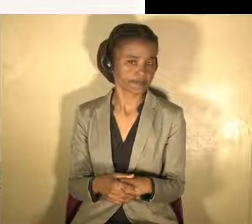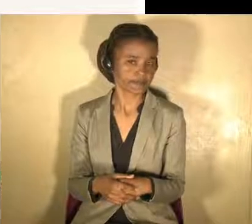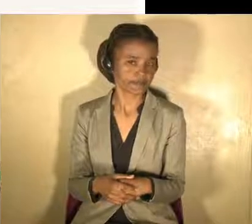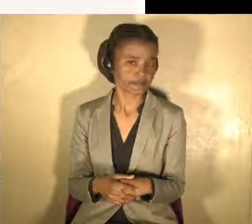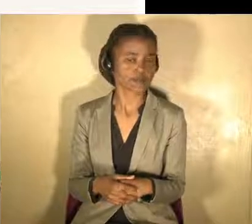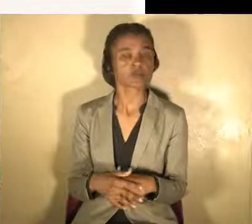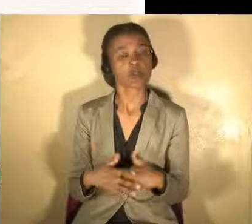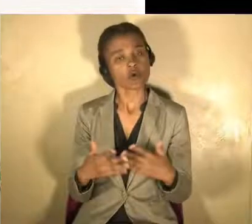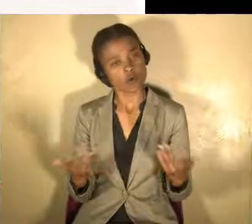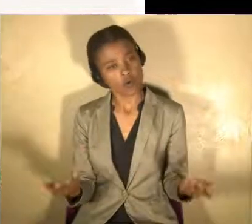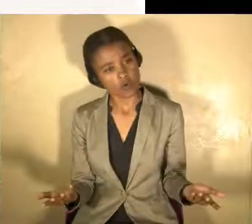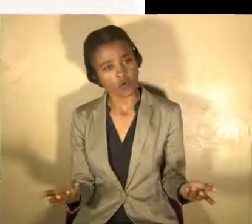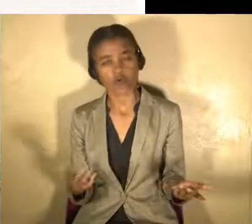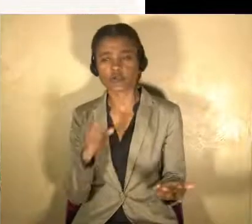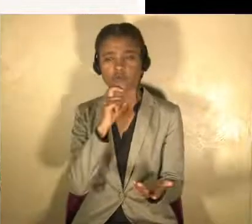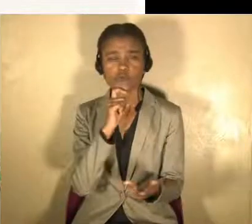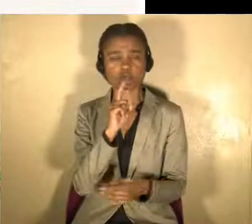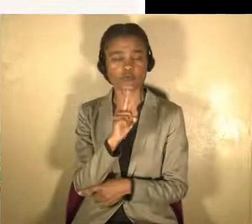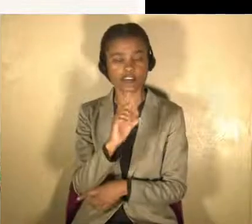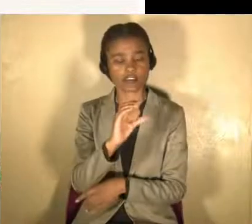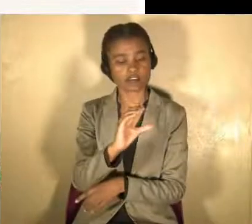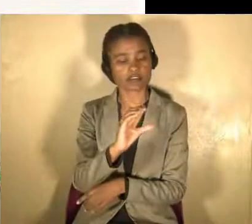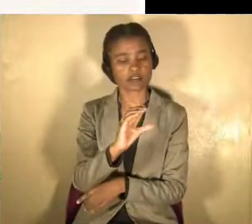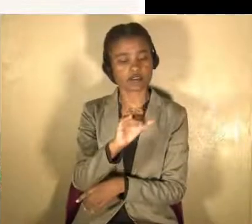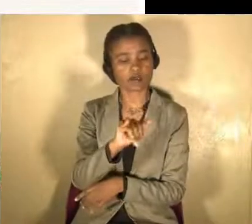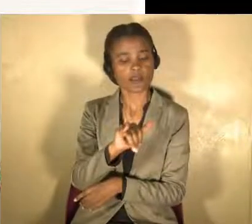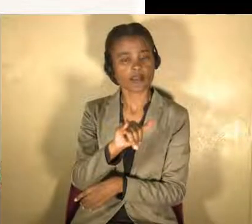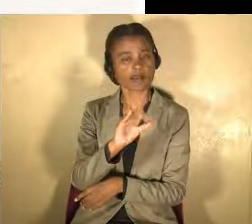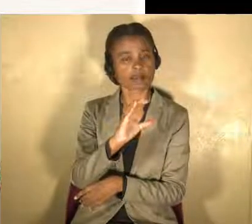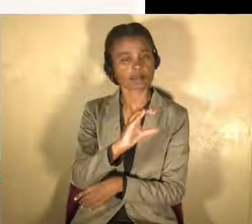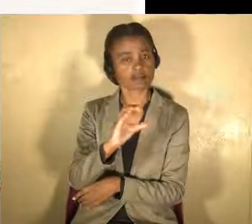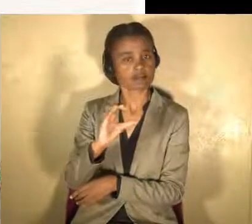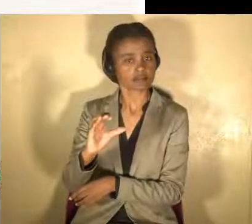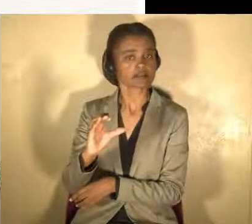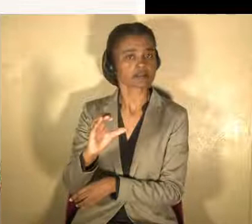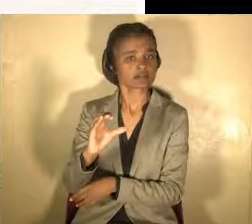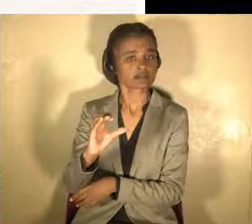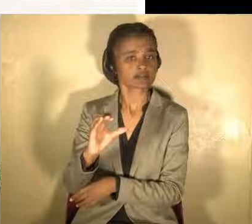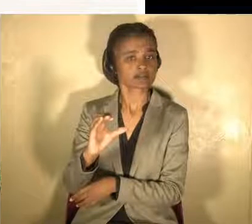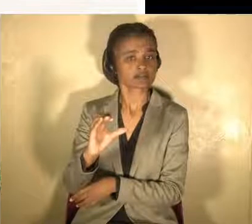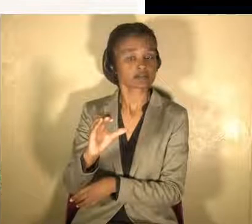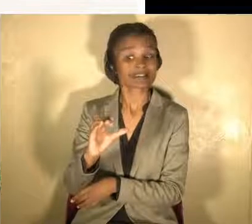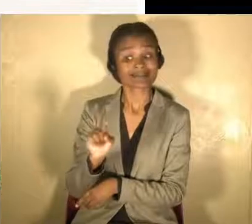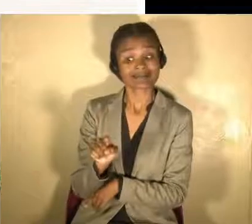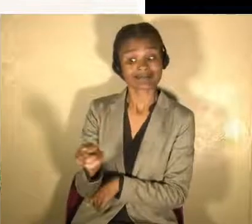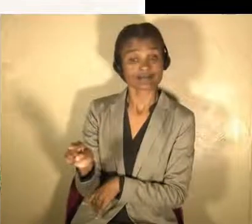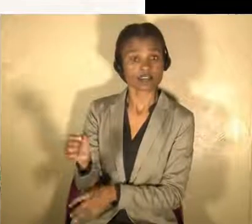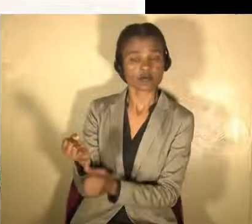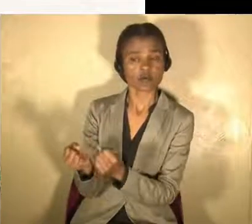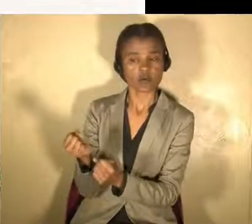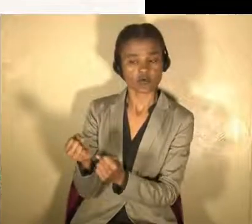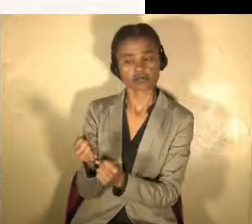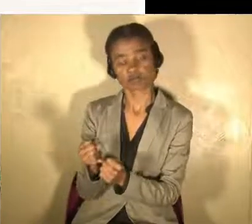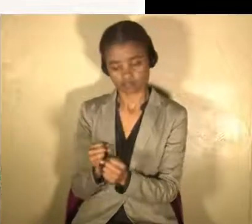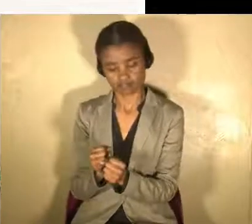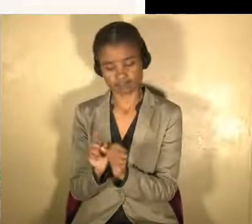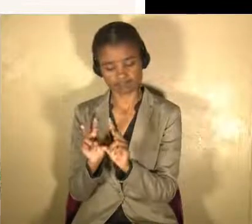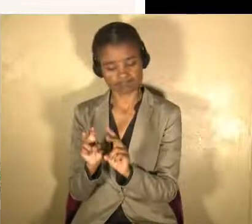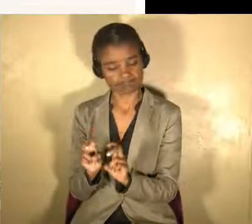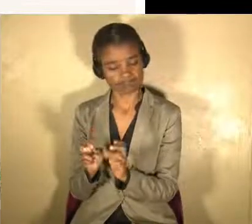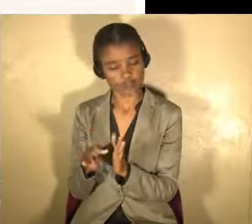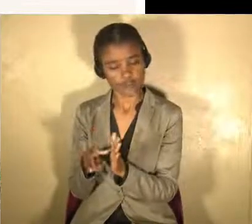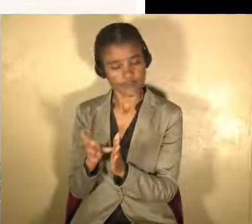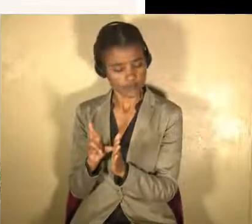or even a CYCC, so that the court can then review its initial decision in terms of the amendment of